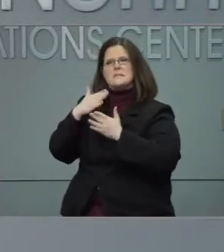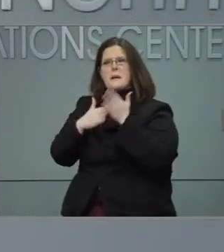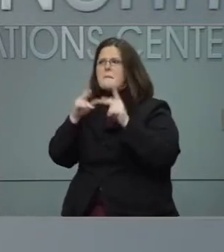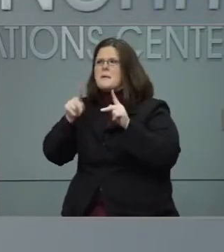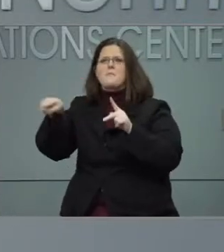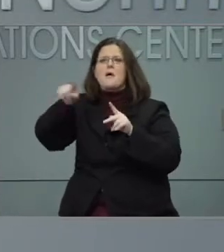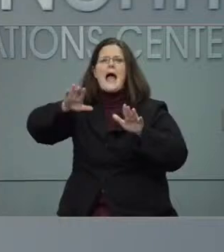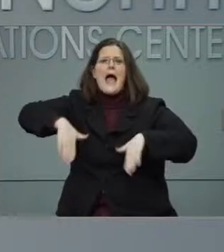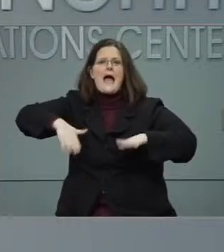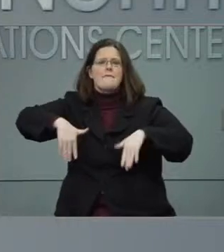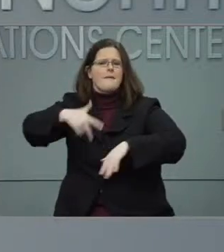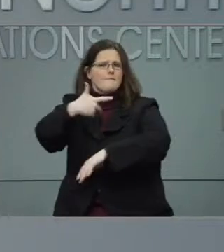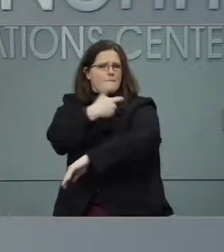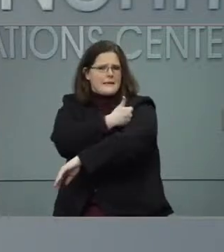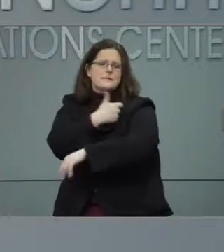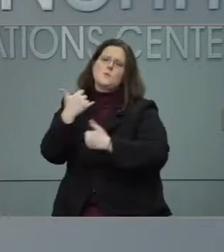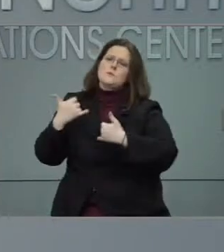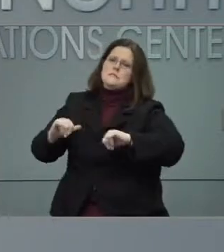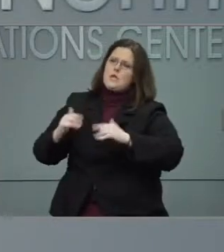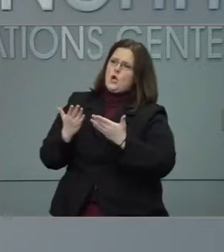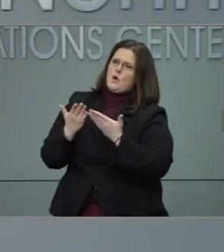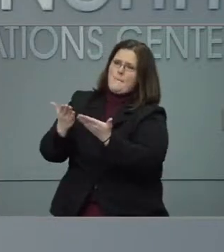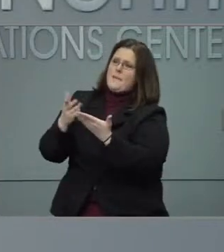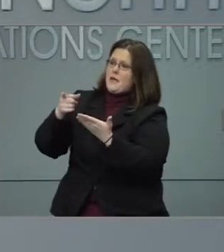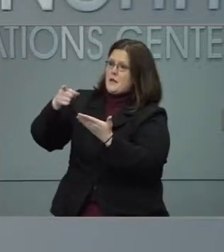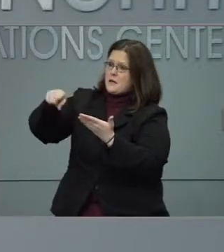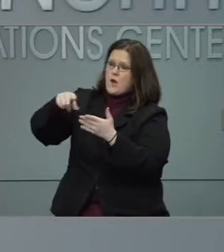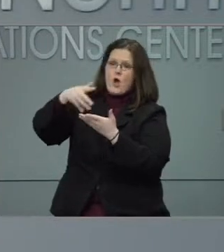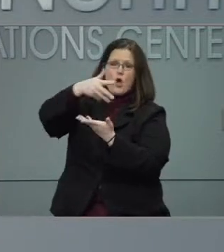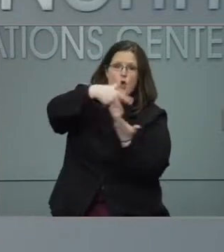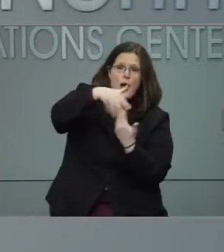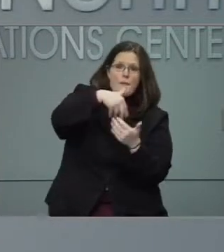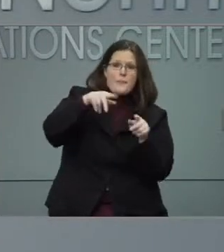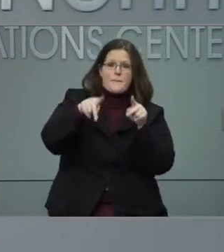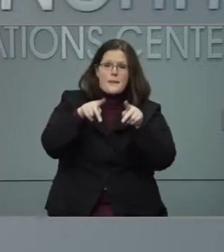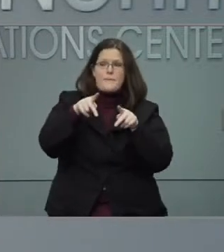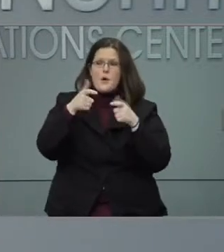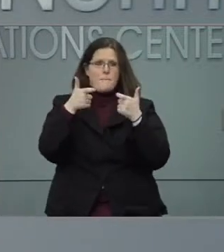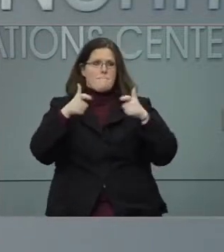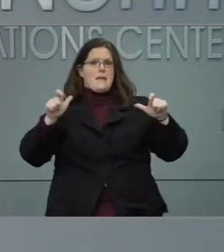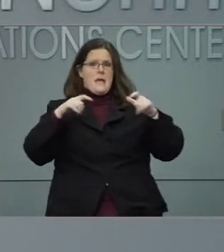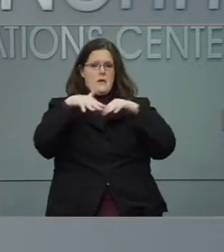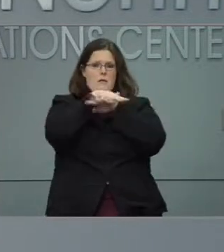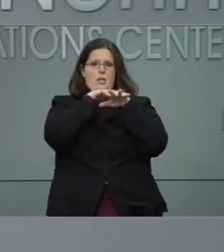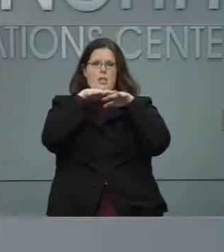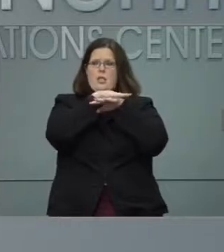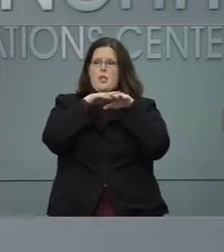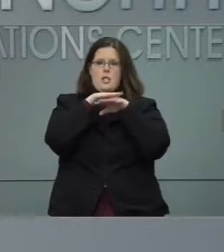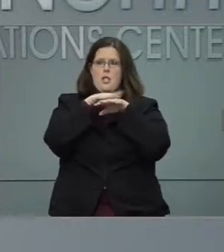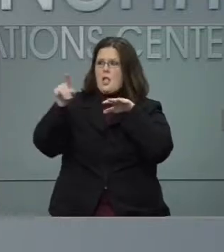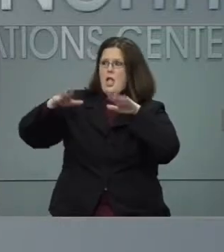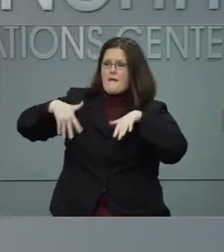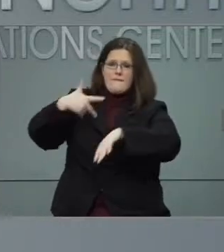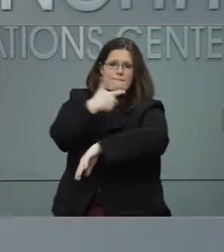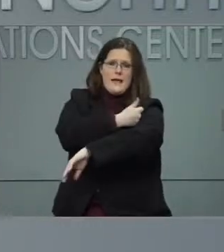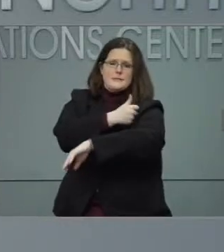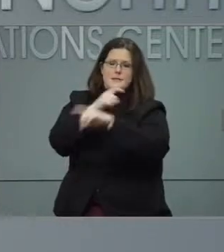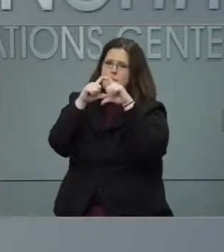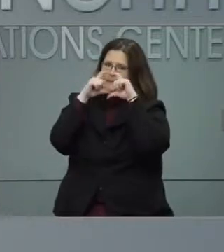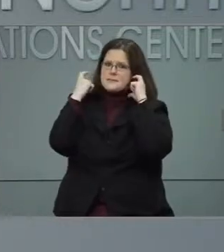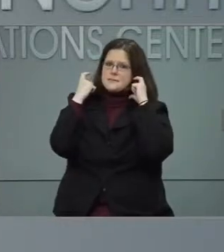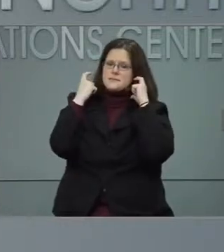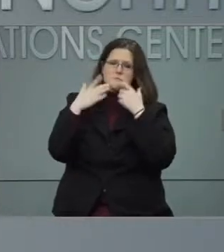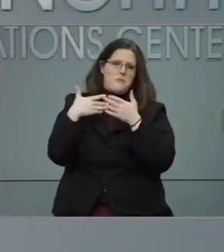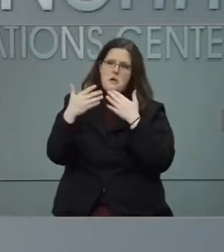unvaccinated if they're around other people in a big crowd, that it's recommended that they wear a mask, but there is no mandate in the